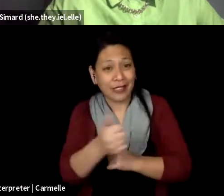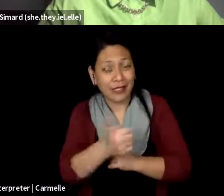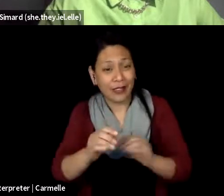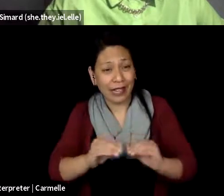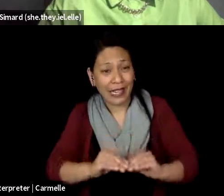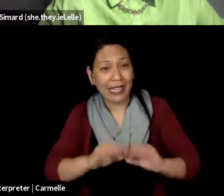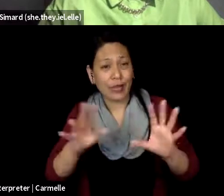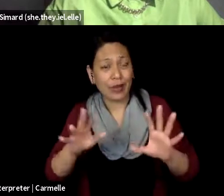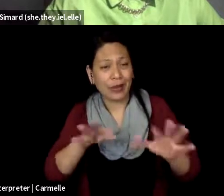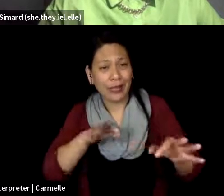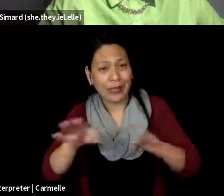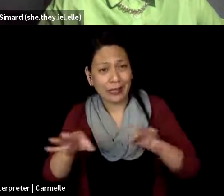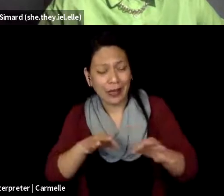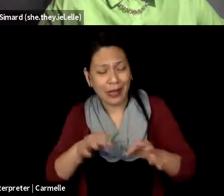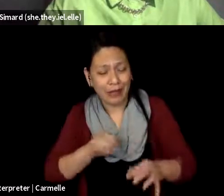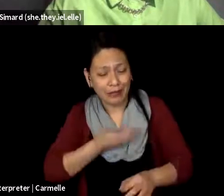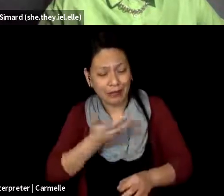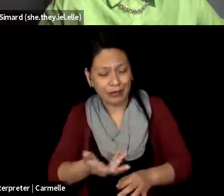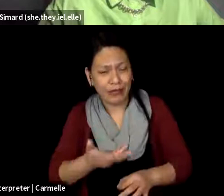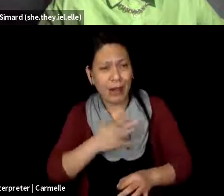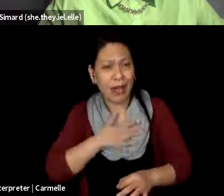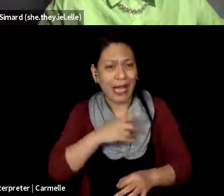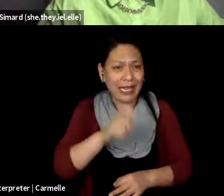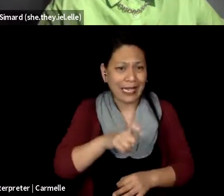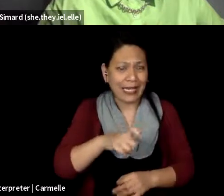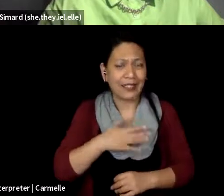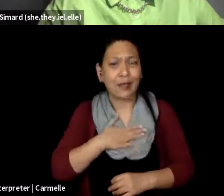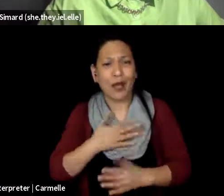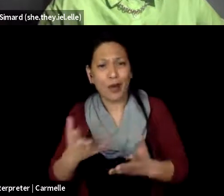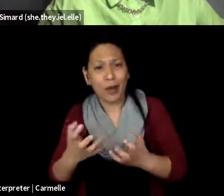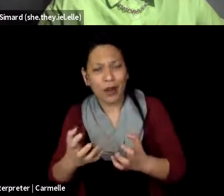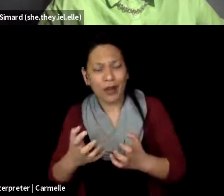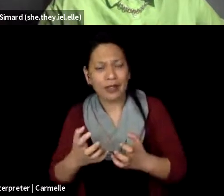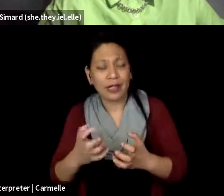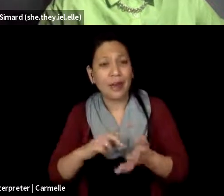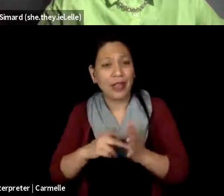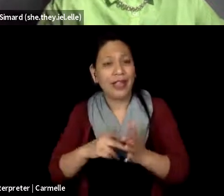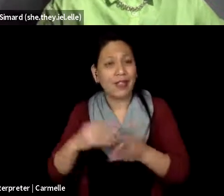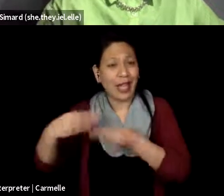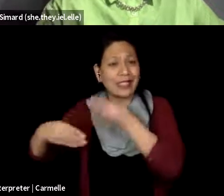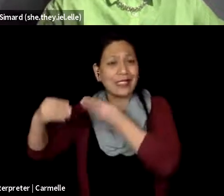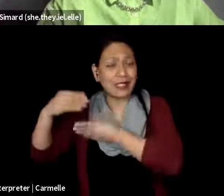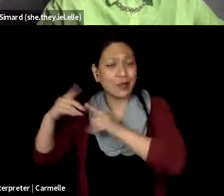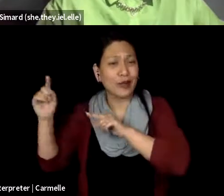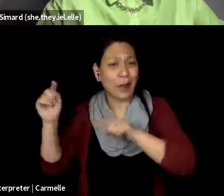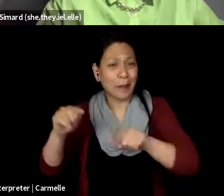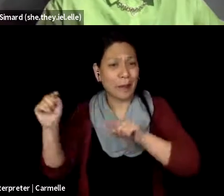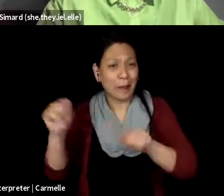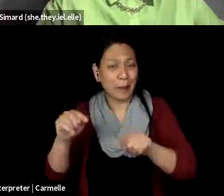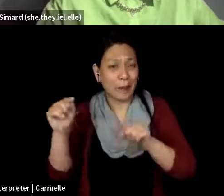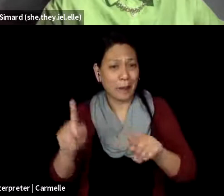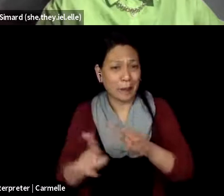them back into yourself, but you have to know what those two things are and what you want from those two things before